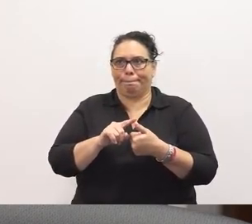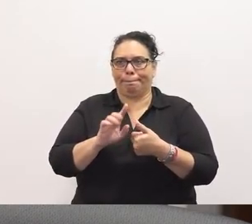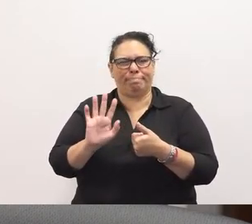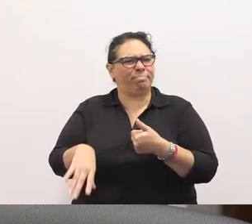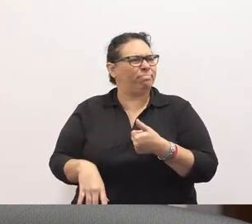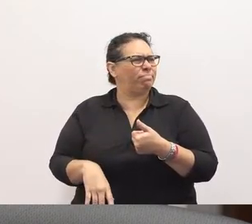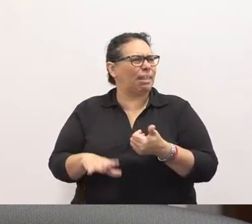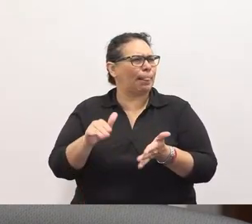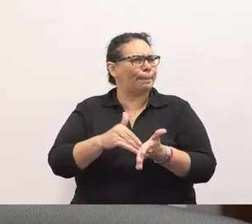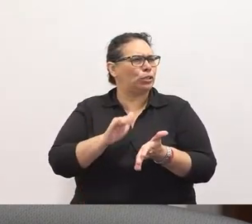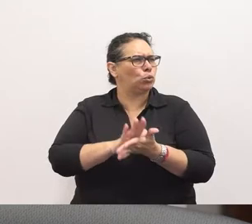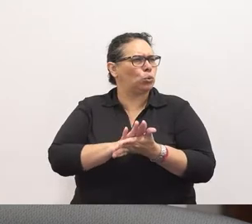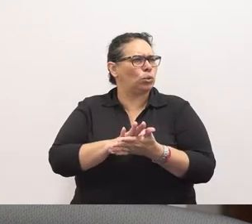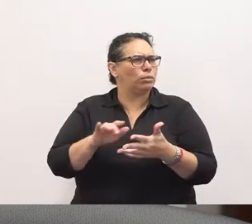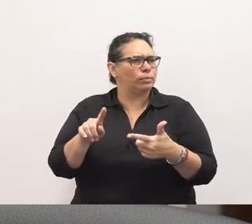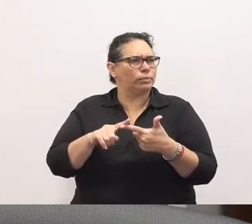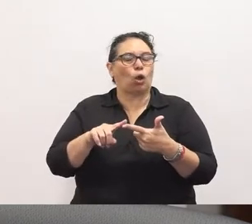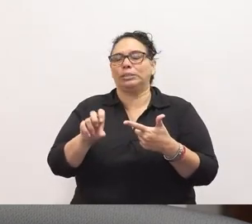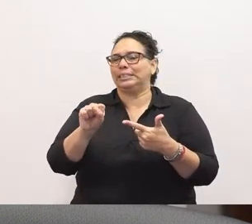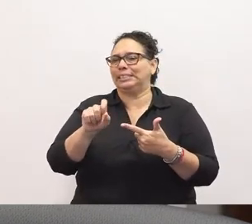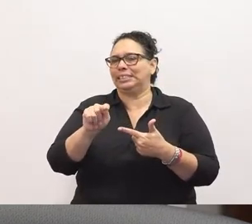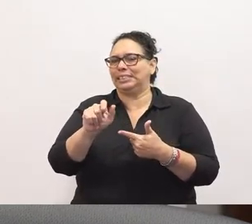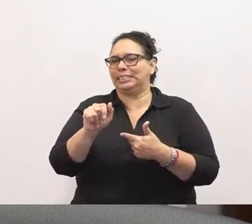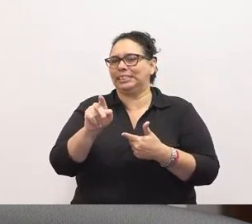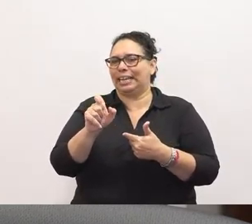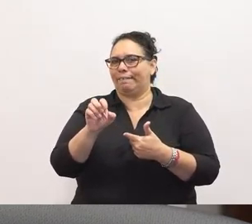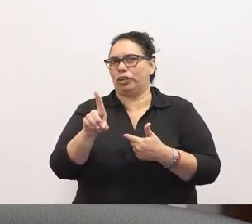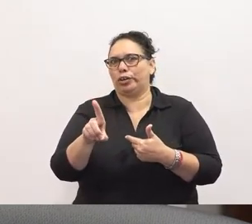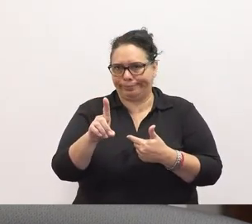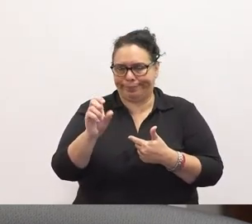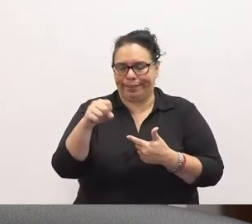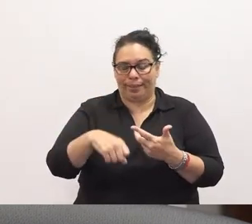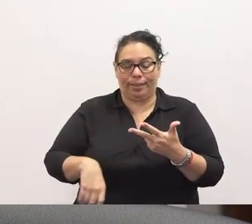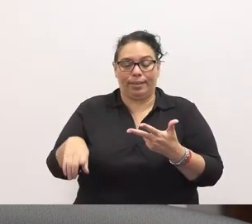What was our middle school? Stanford. Yeah, Dow. That's right.